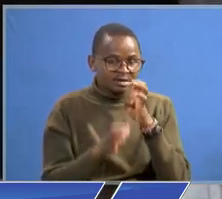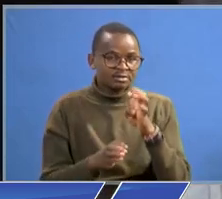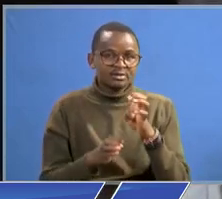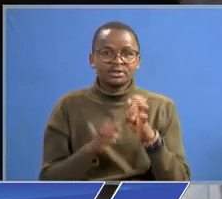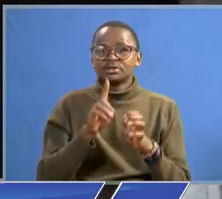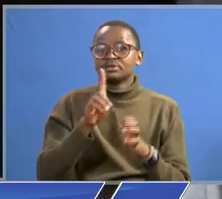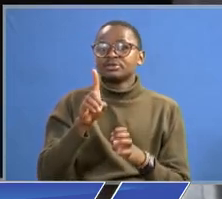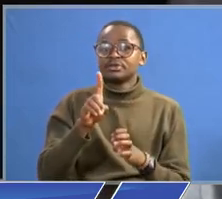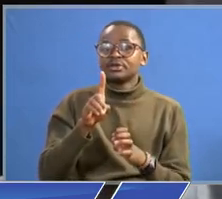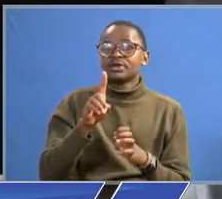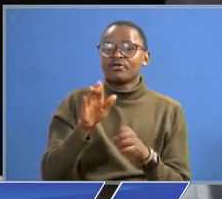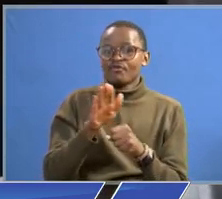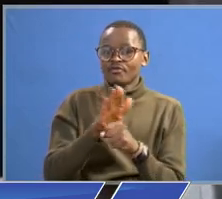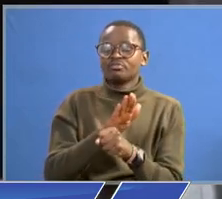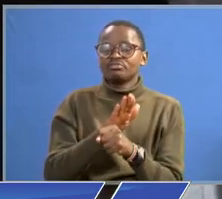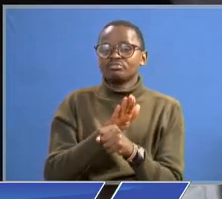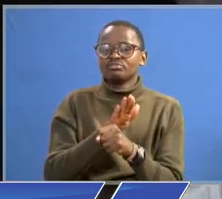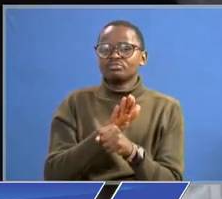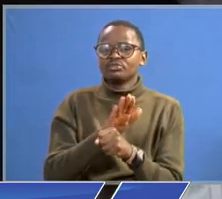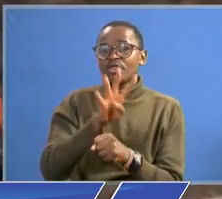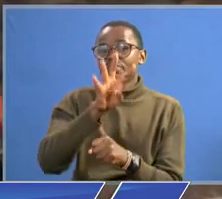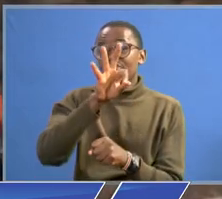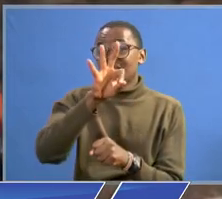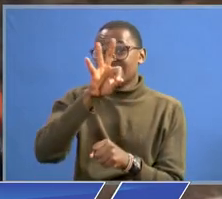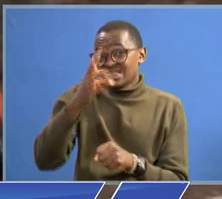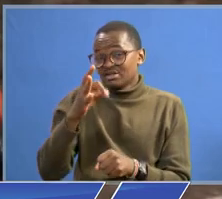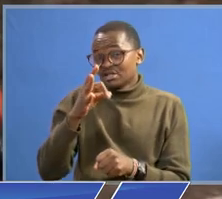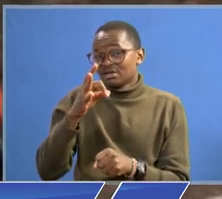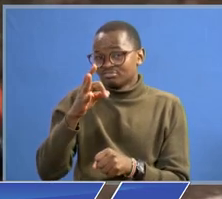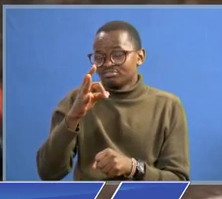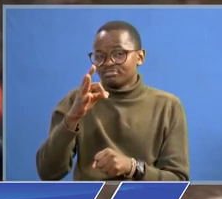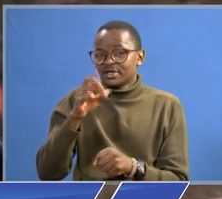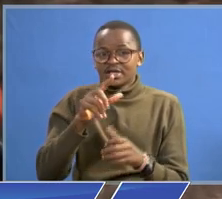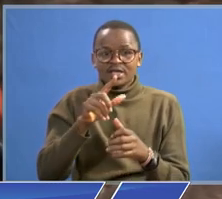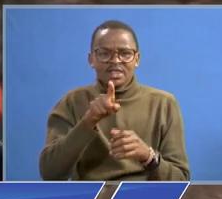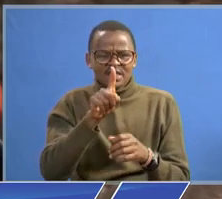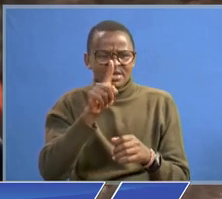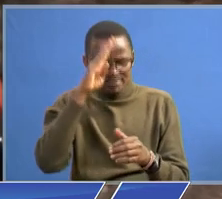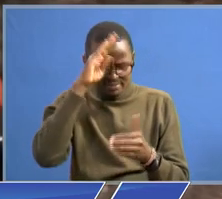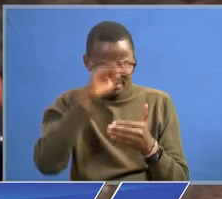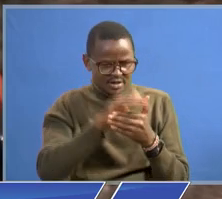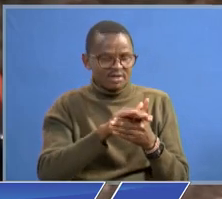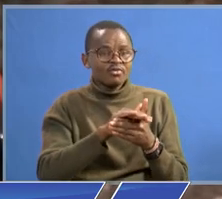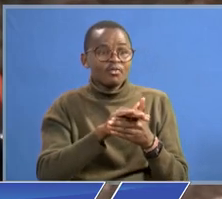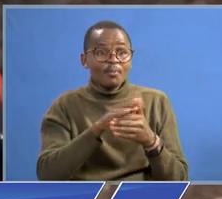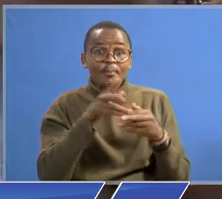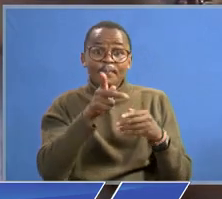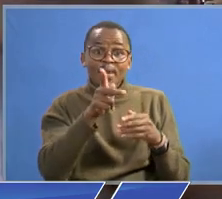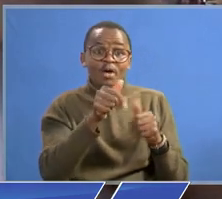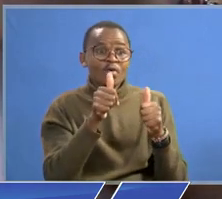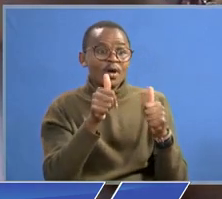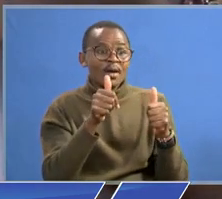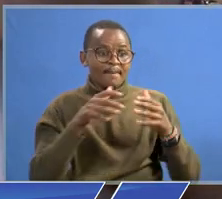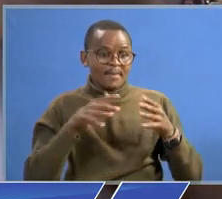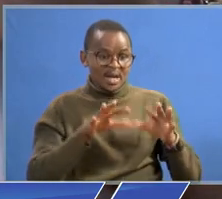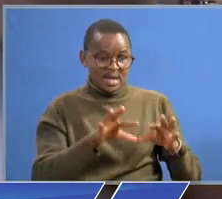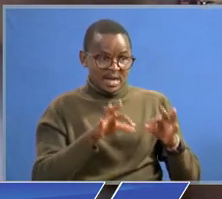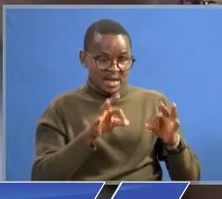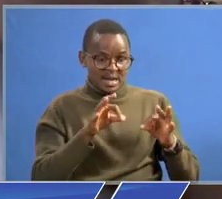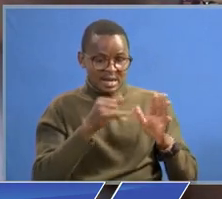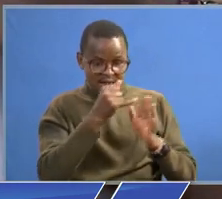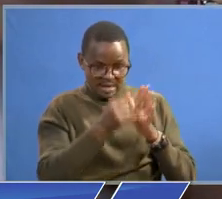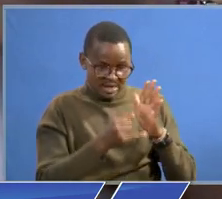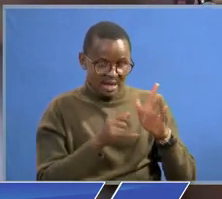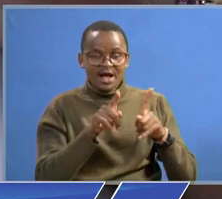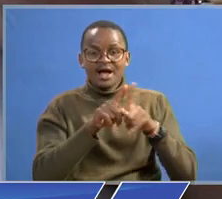portrait, while fully framed, goes for 3,000 Kenya shillings, they believe that art does pay well and people should take art as